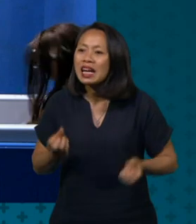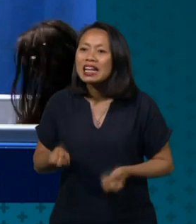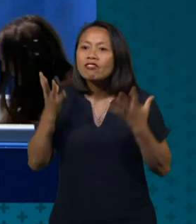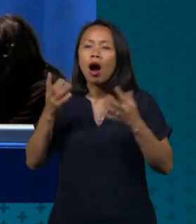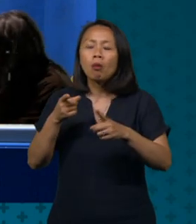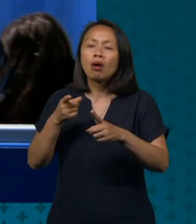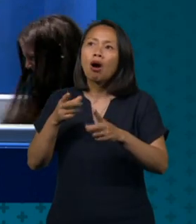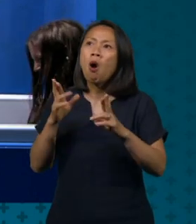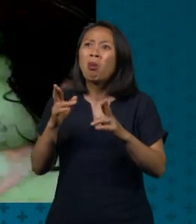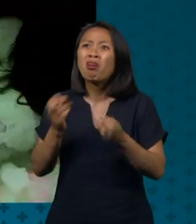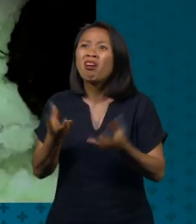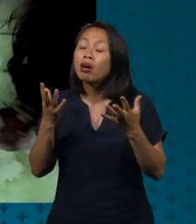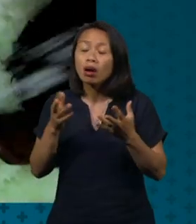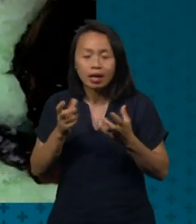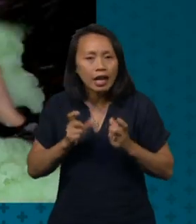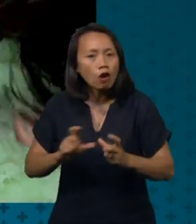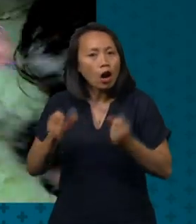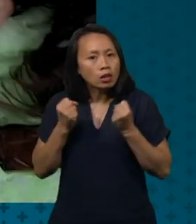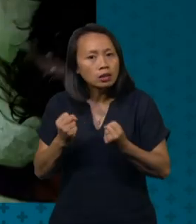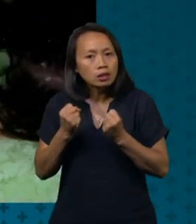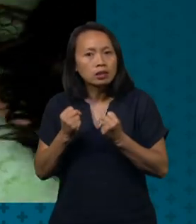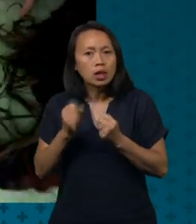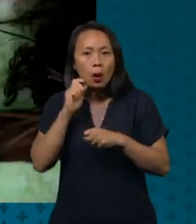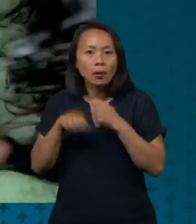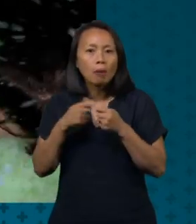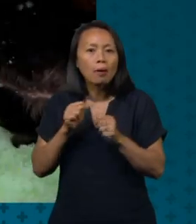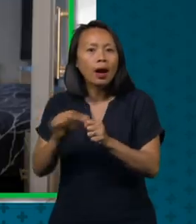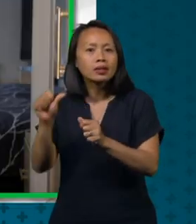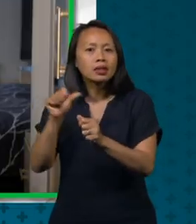And the first step to that can be to allow yourself to have a little fun.